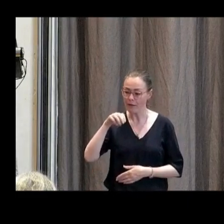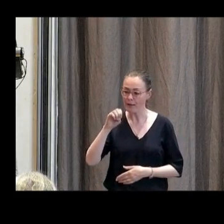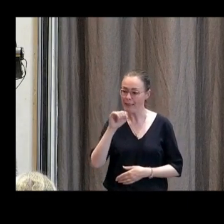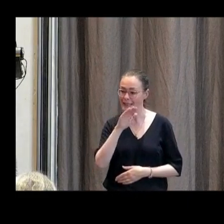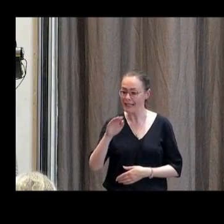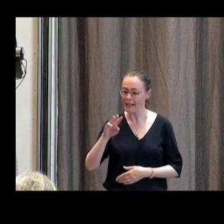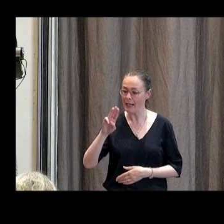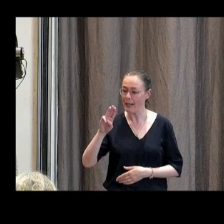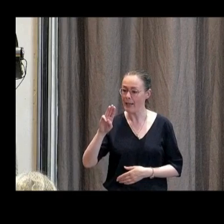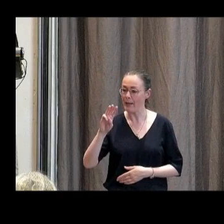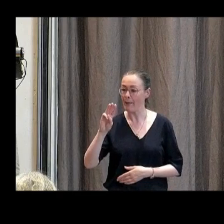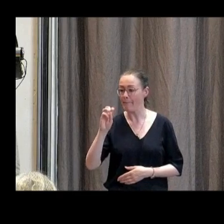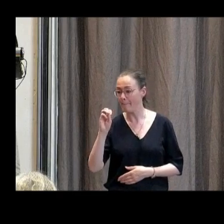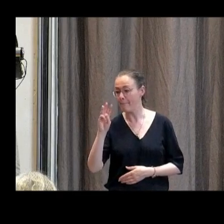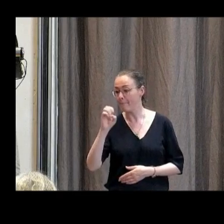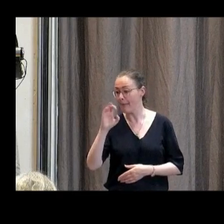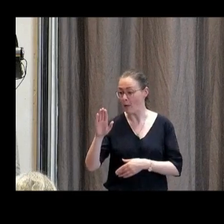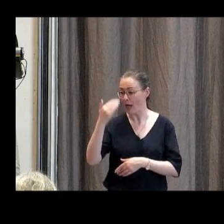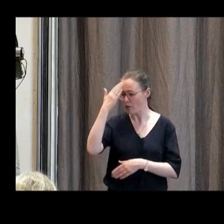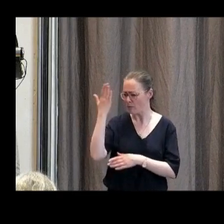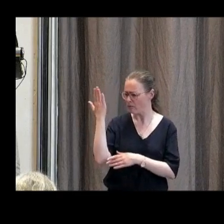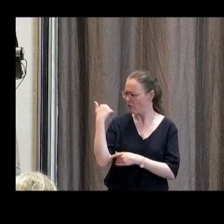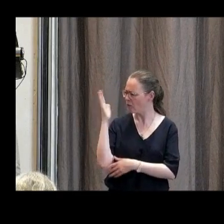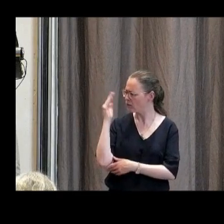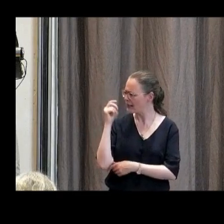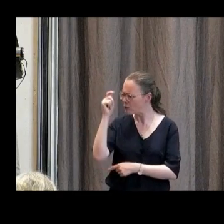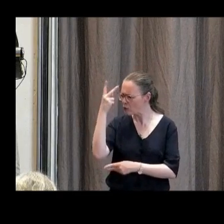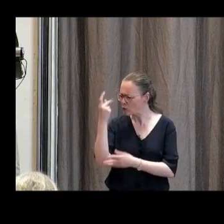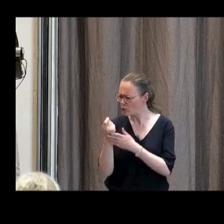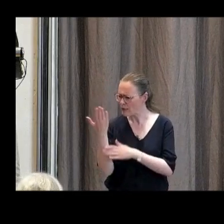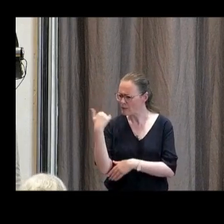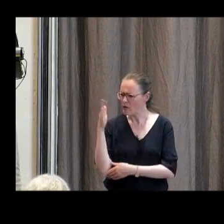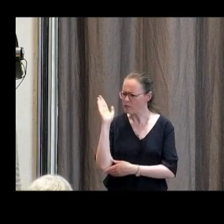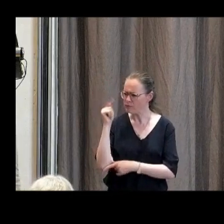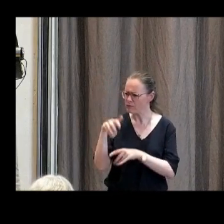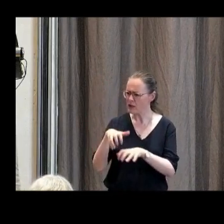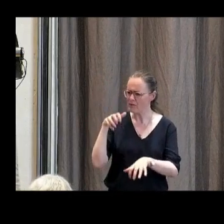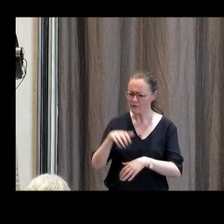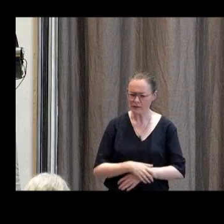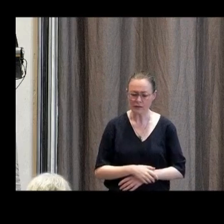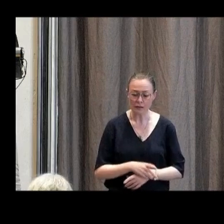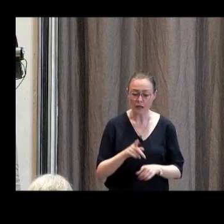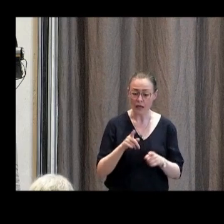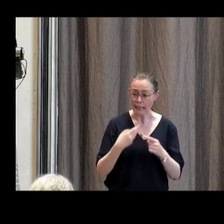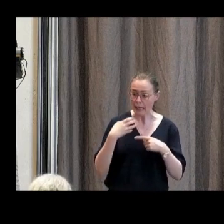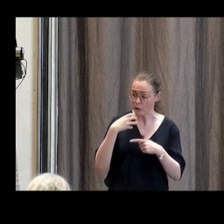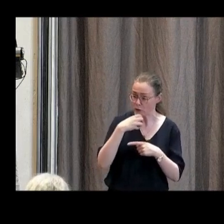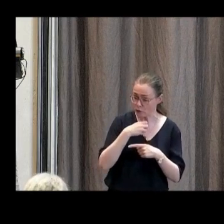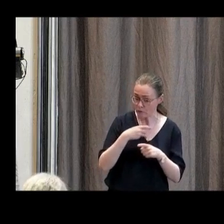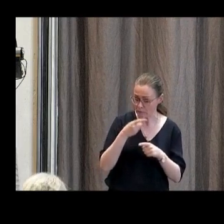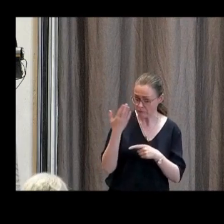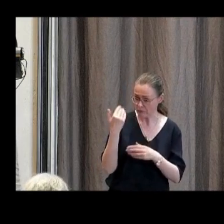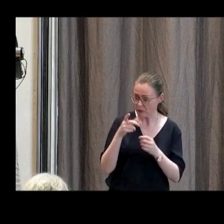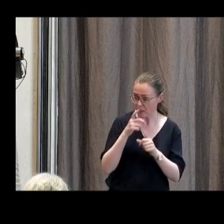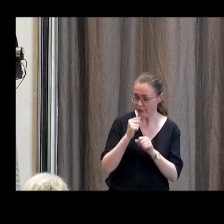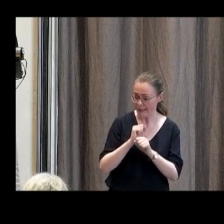has talked at this conference, I think maybe even twice, and he's presumably talked about his